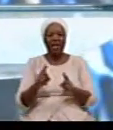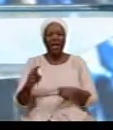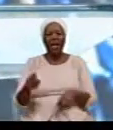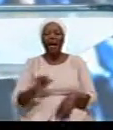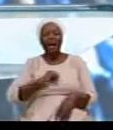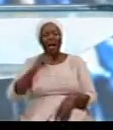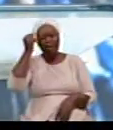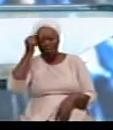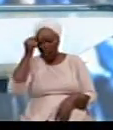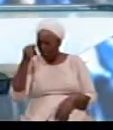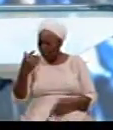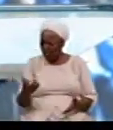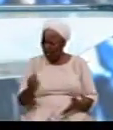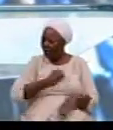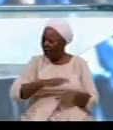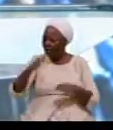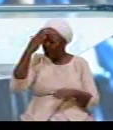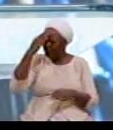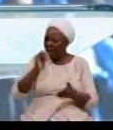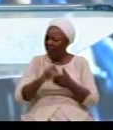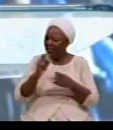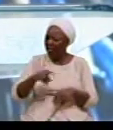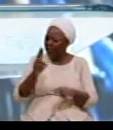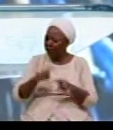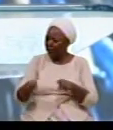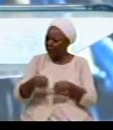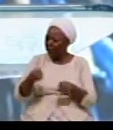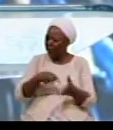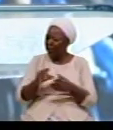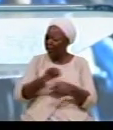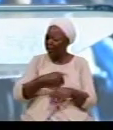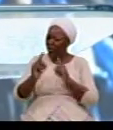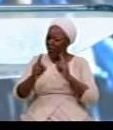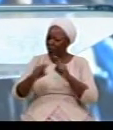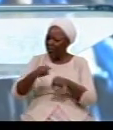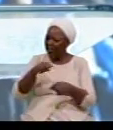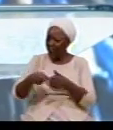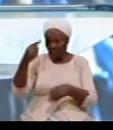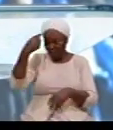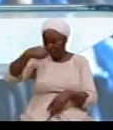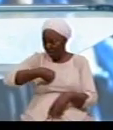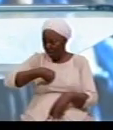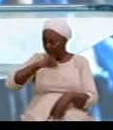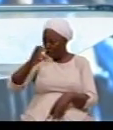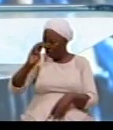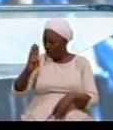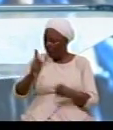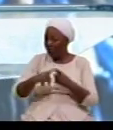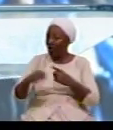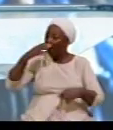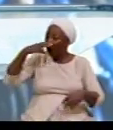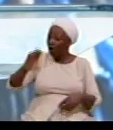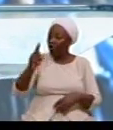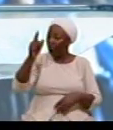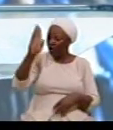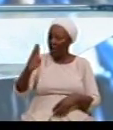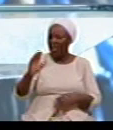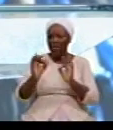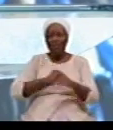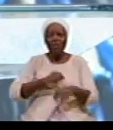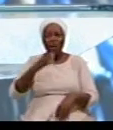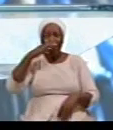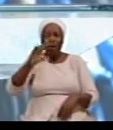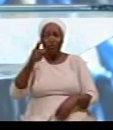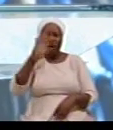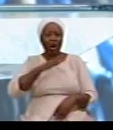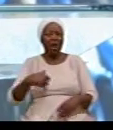I didn't know you could say that. For me to curse God, if I curse God and die, you